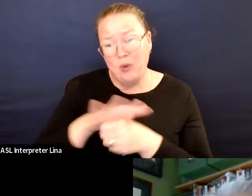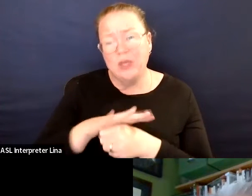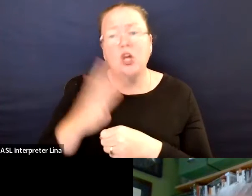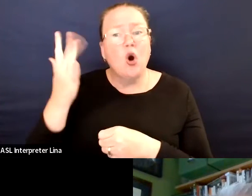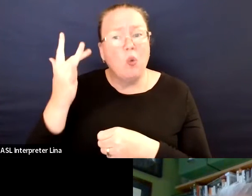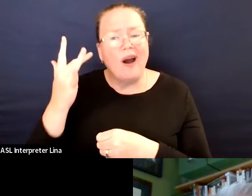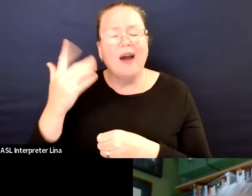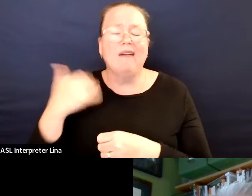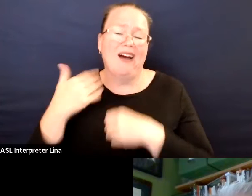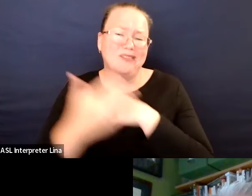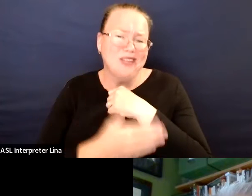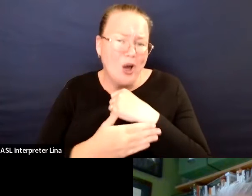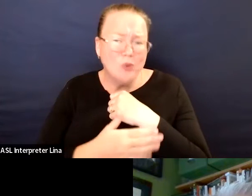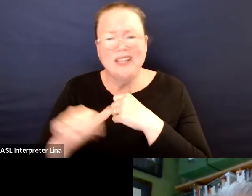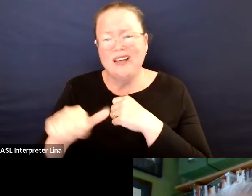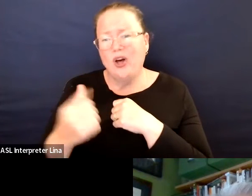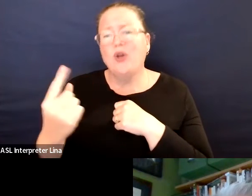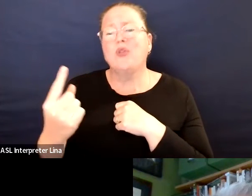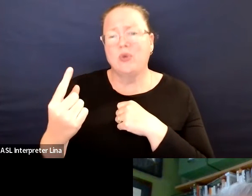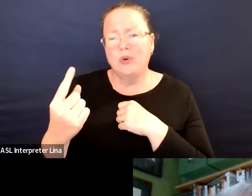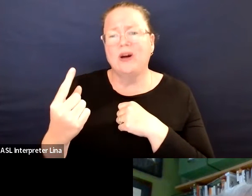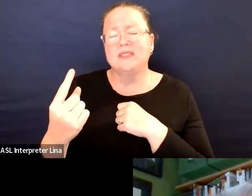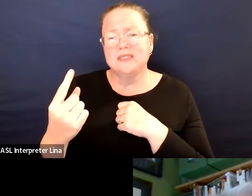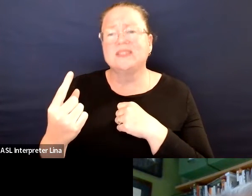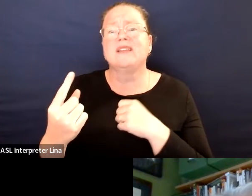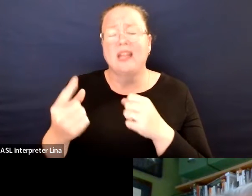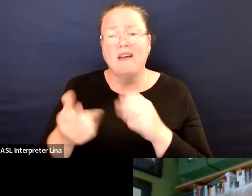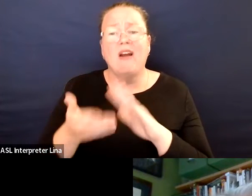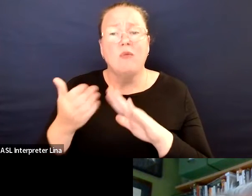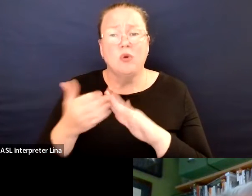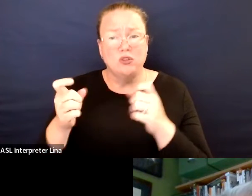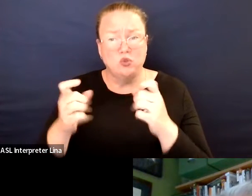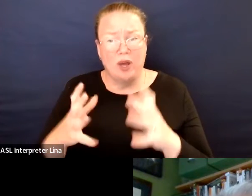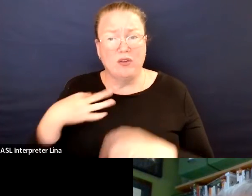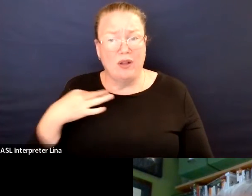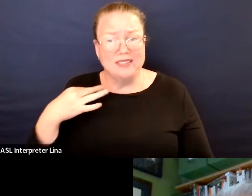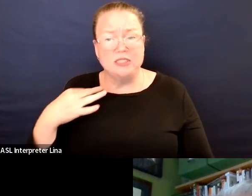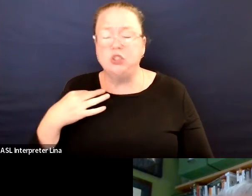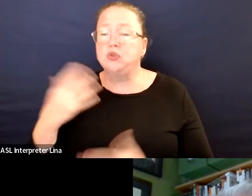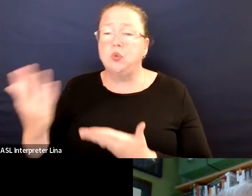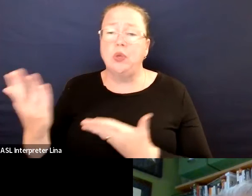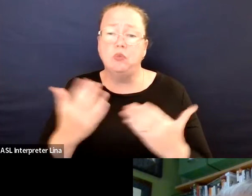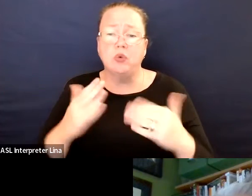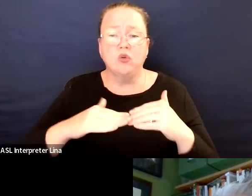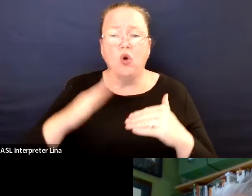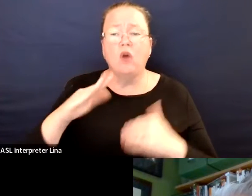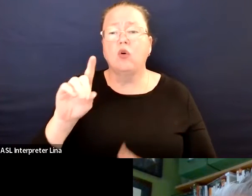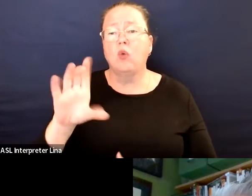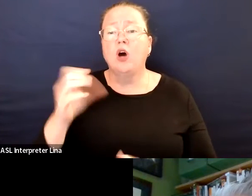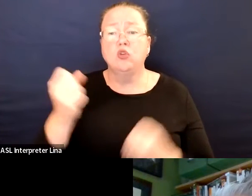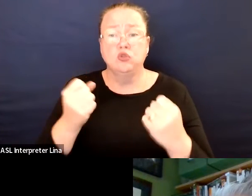are counties and other ones that operate volunteer drivers. So yeah, we bring in over 100